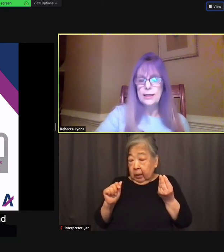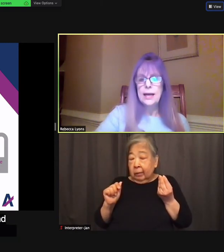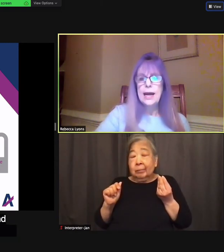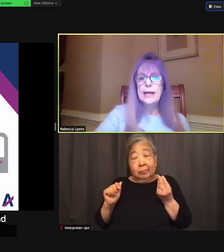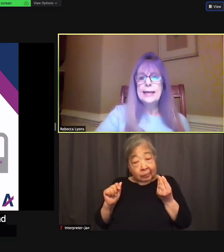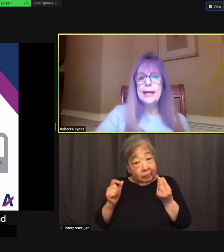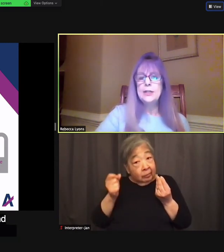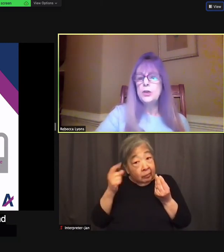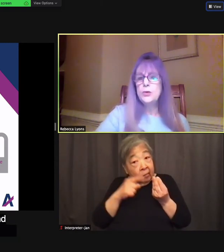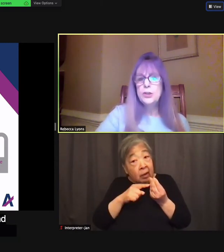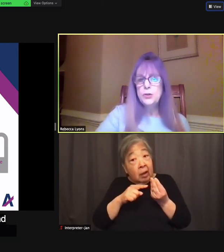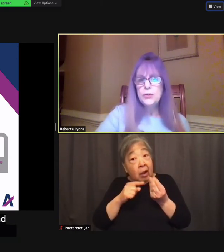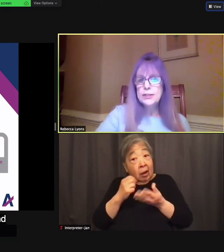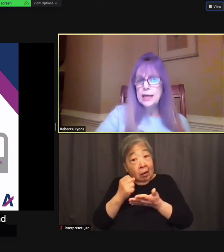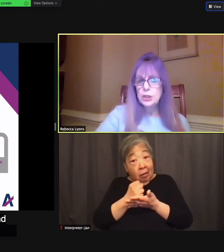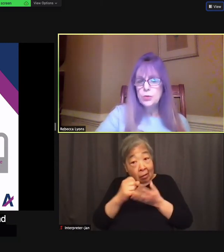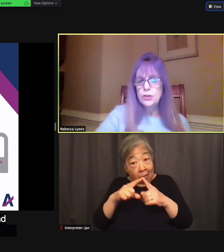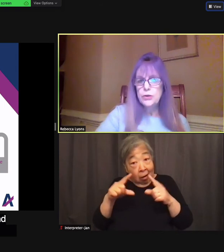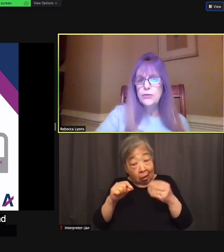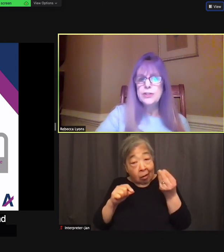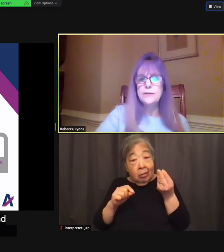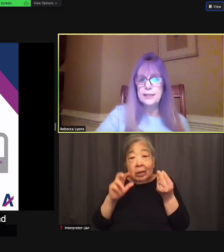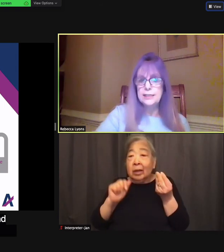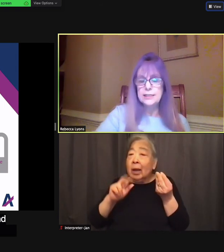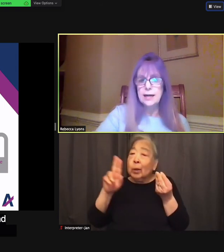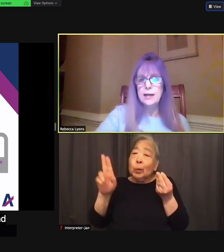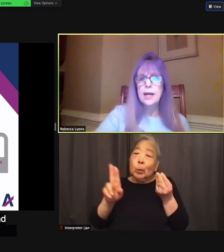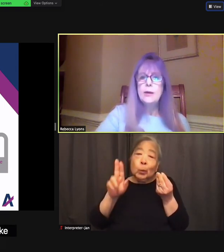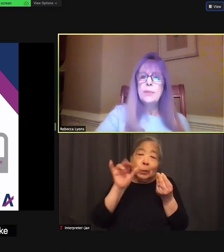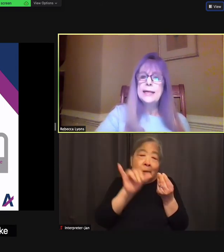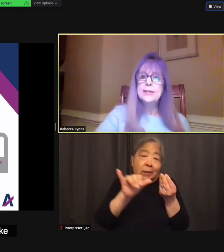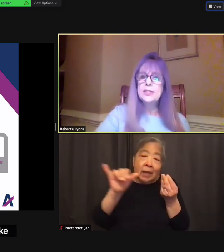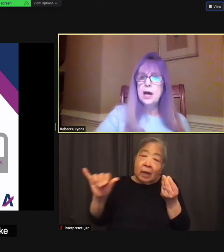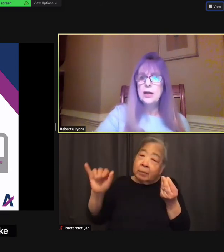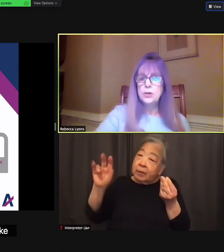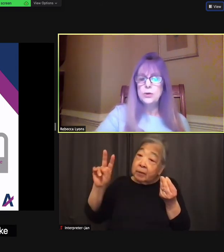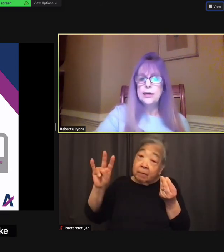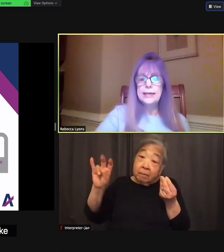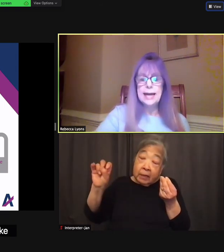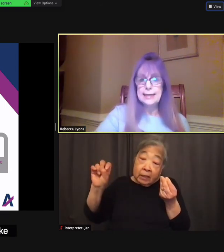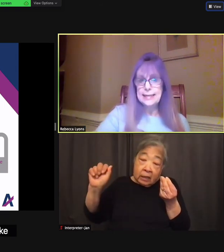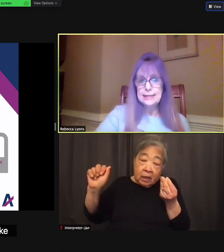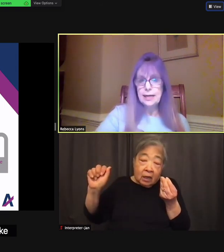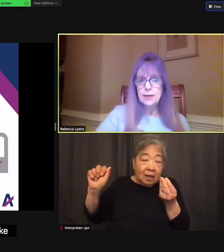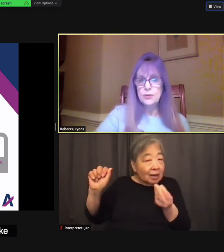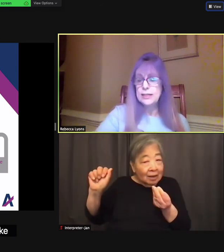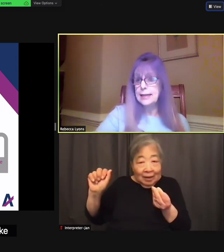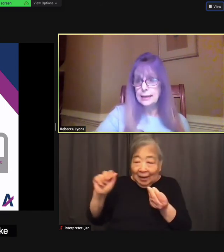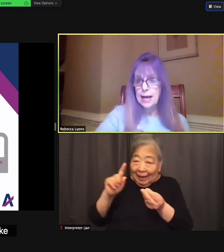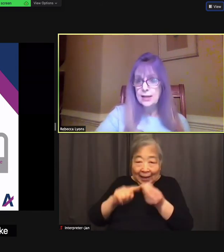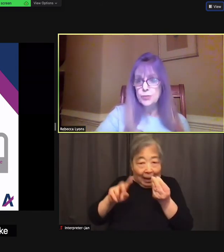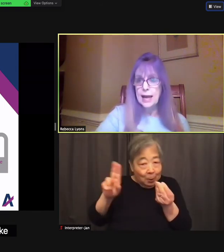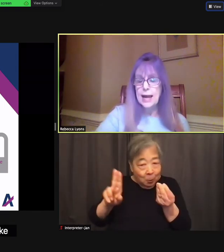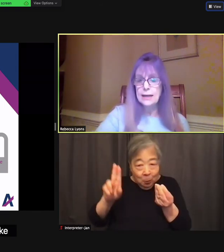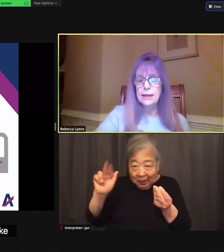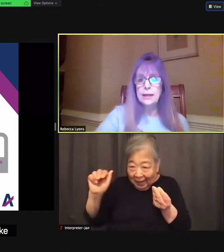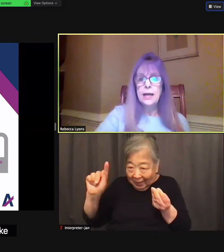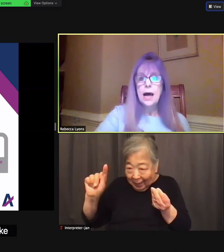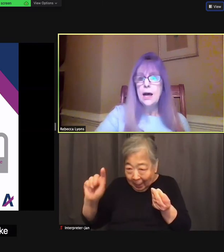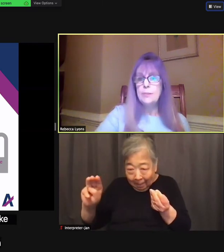card, again, you can use it like you would use a Visa, but it's not good at ATMs to get cash